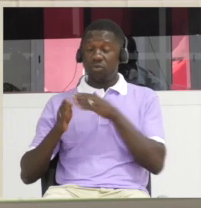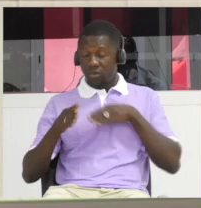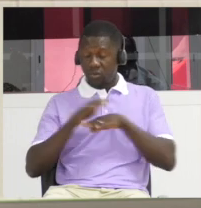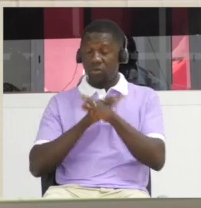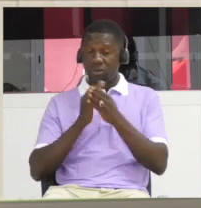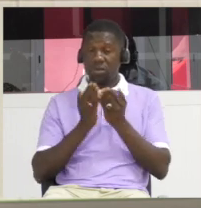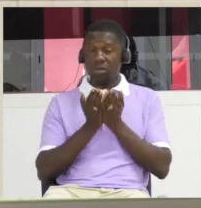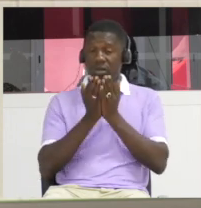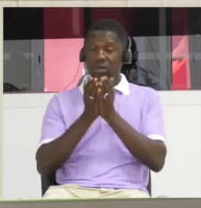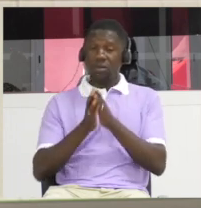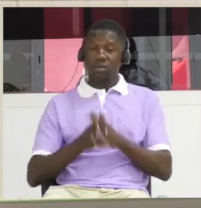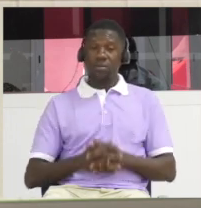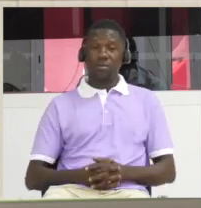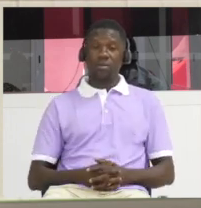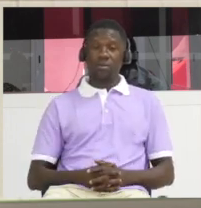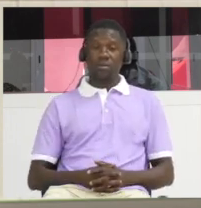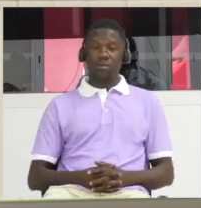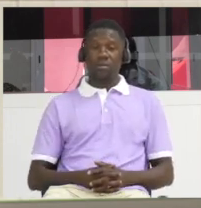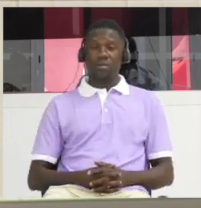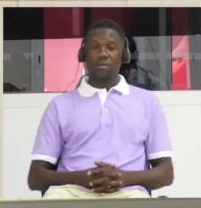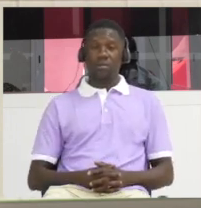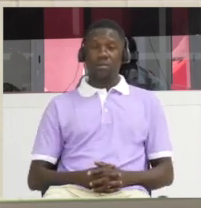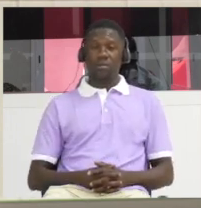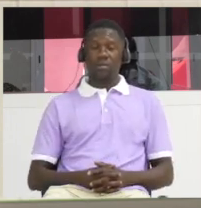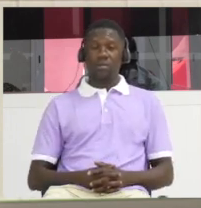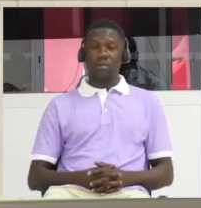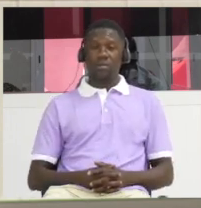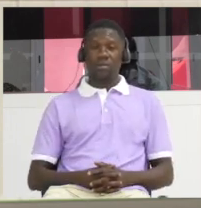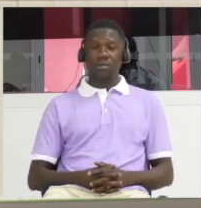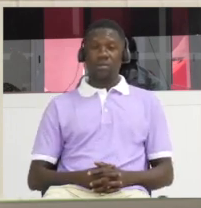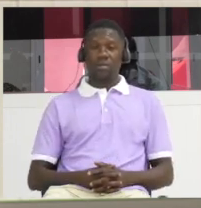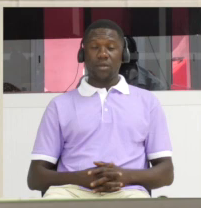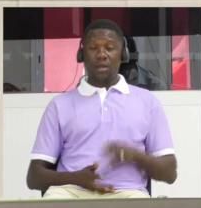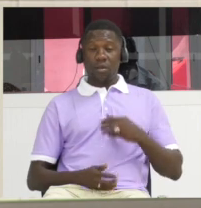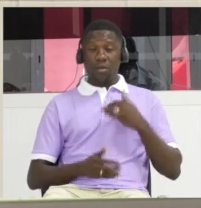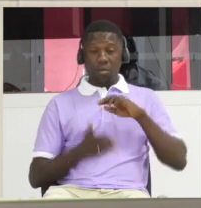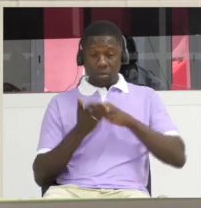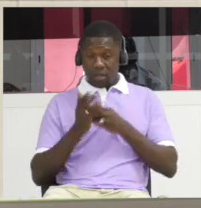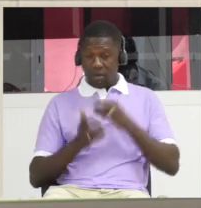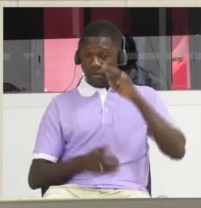The vice president lied? Well, he was not telling the truth.